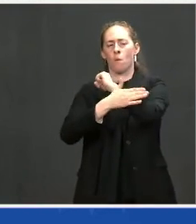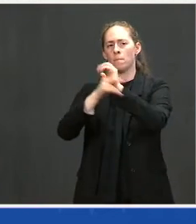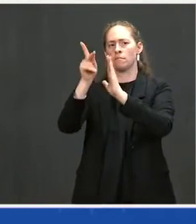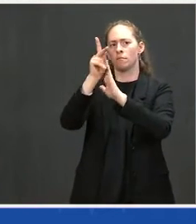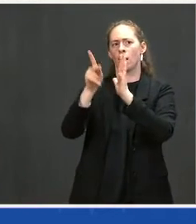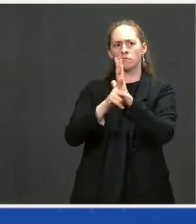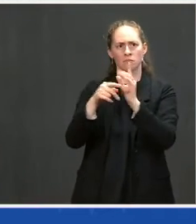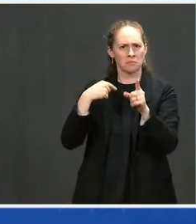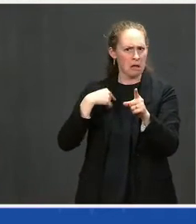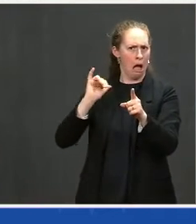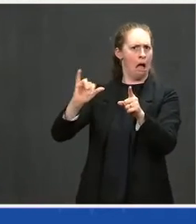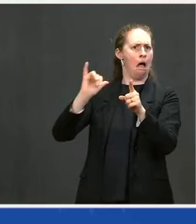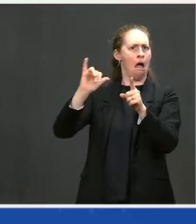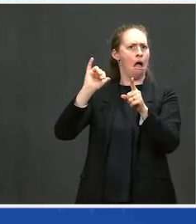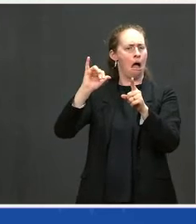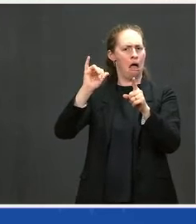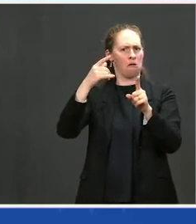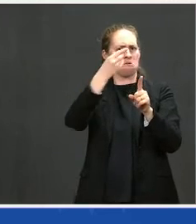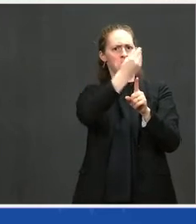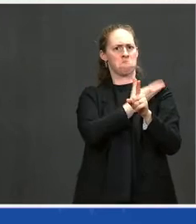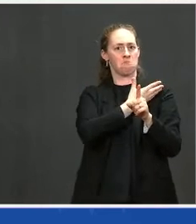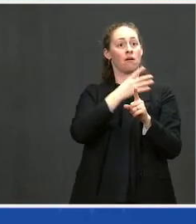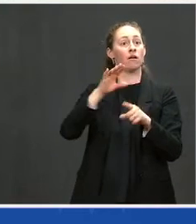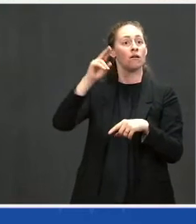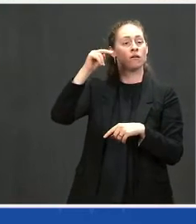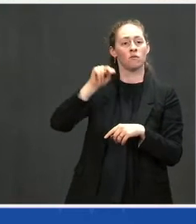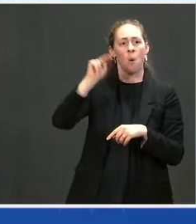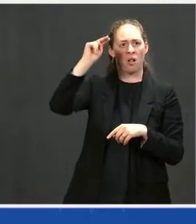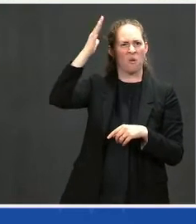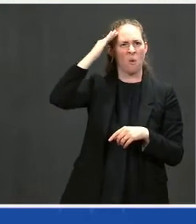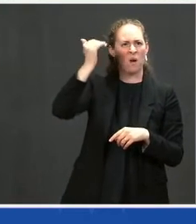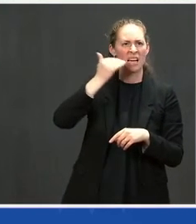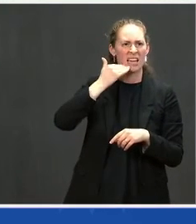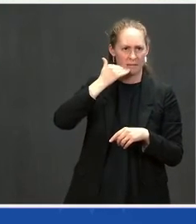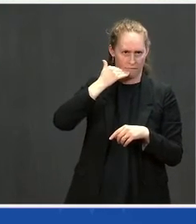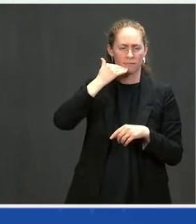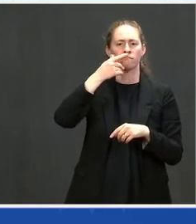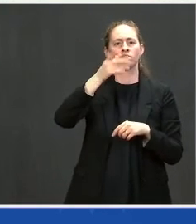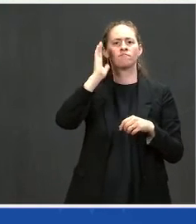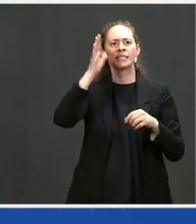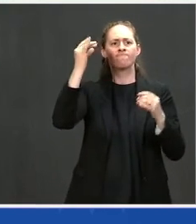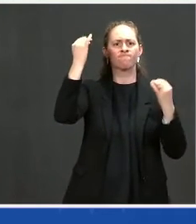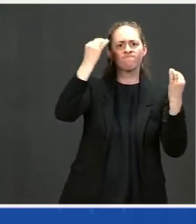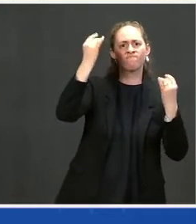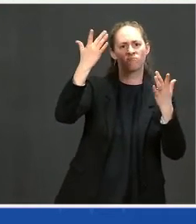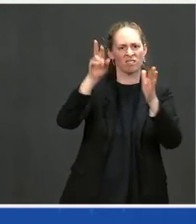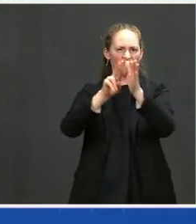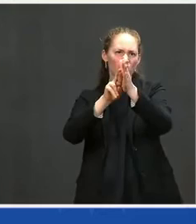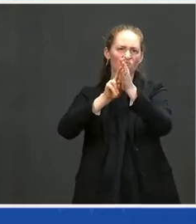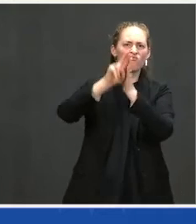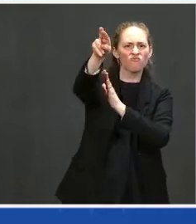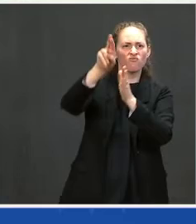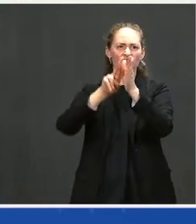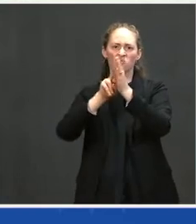missiles. What, if any, actions will you take, and what is your red line on North Korea?